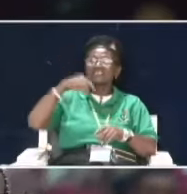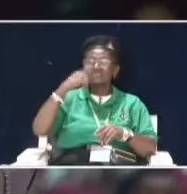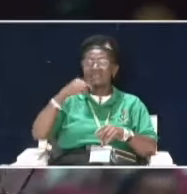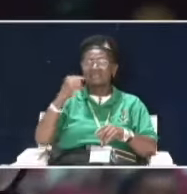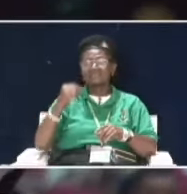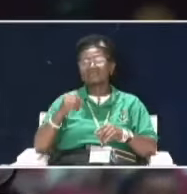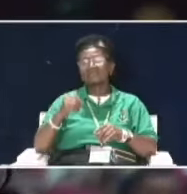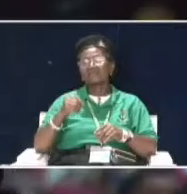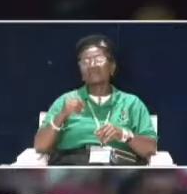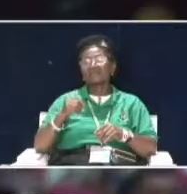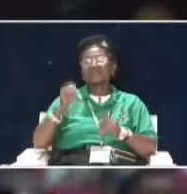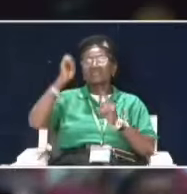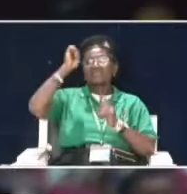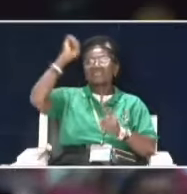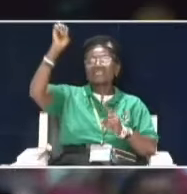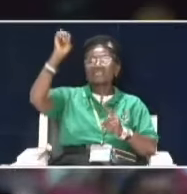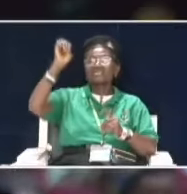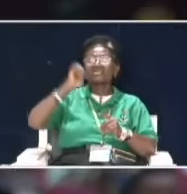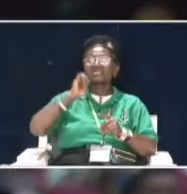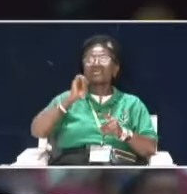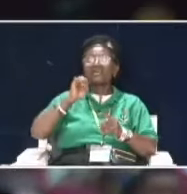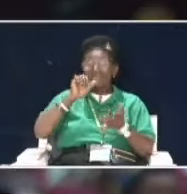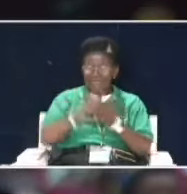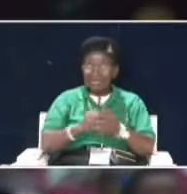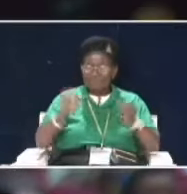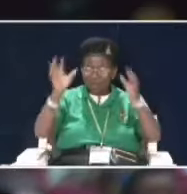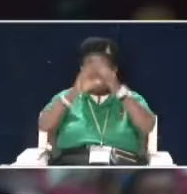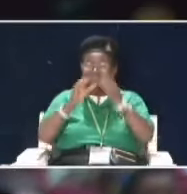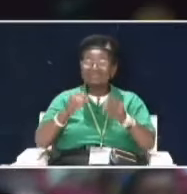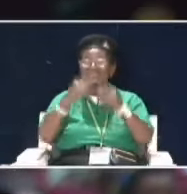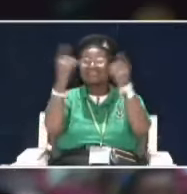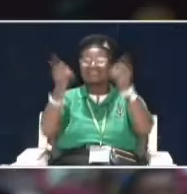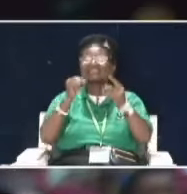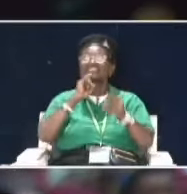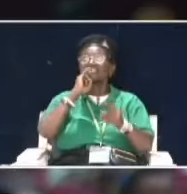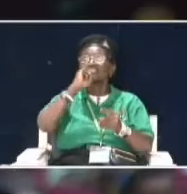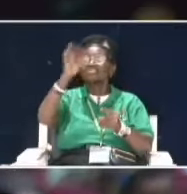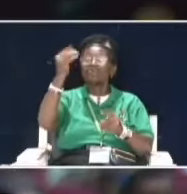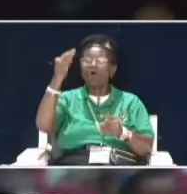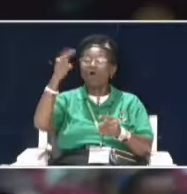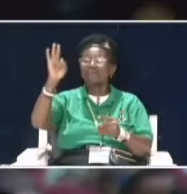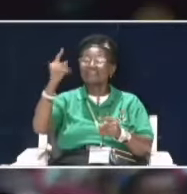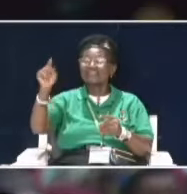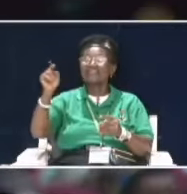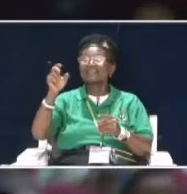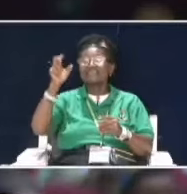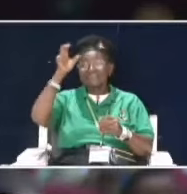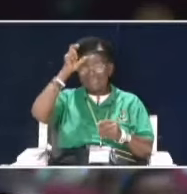"He that committeth sin is of the devil,